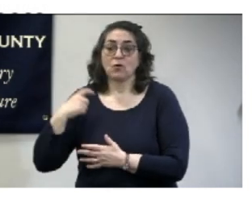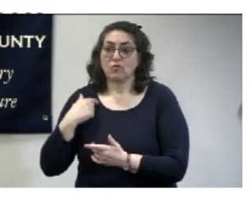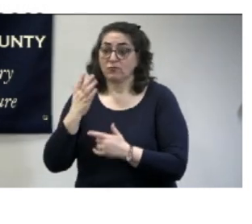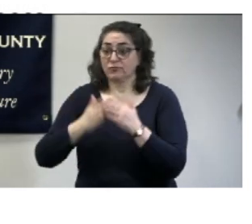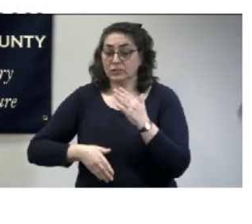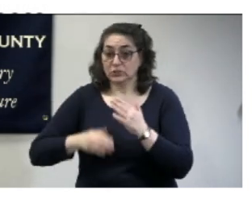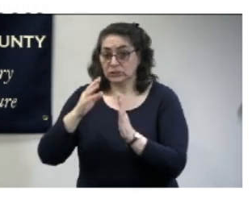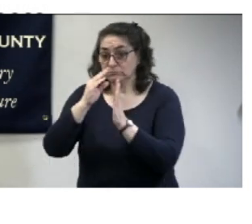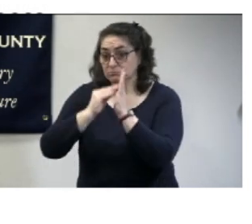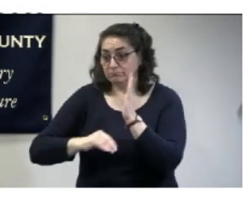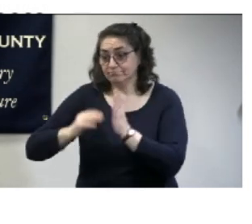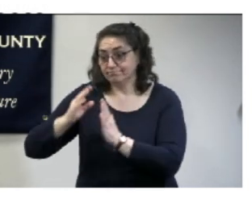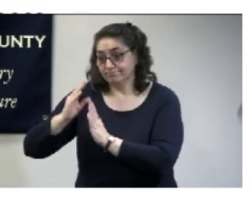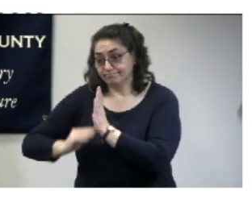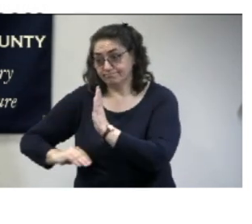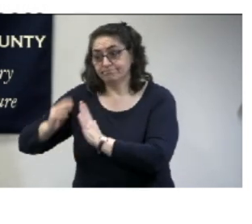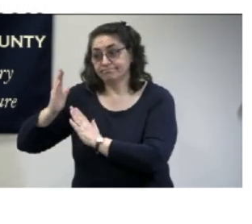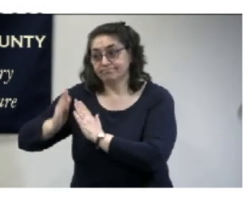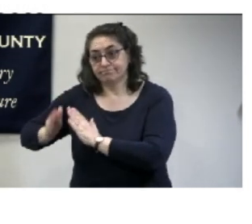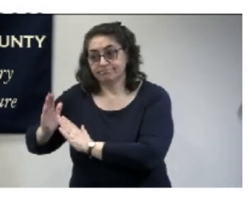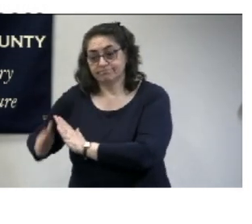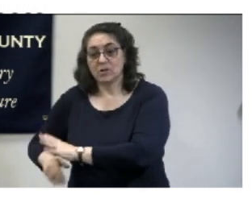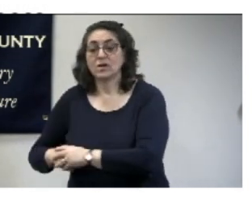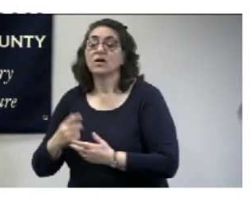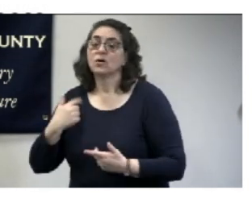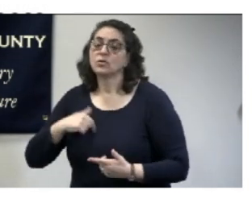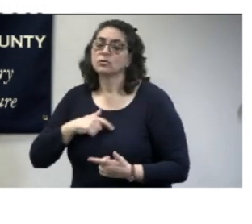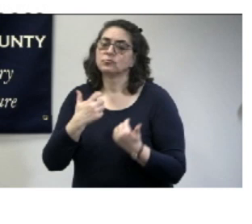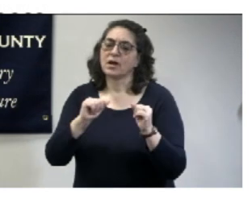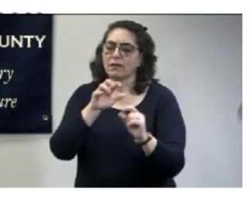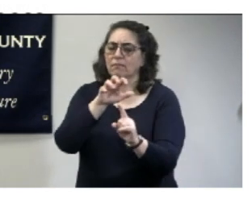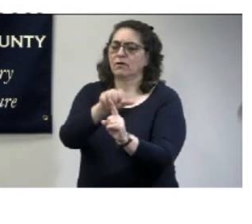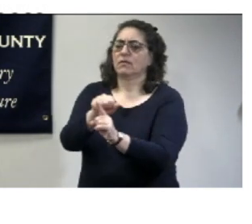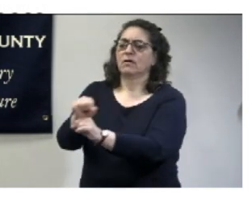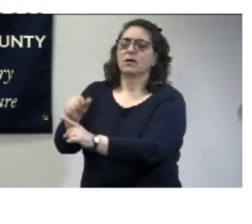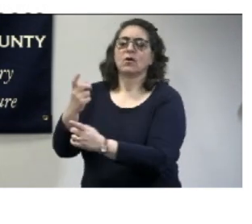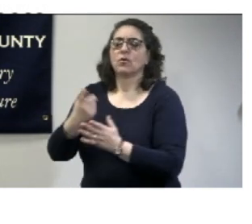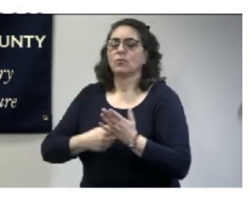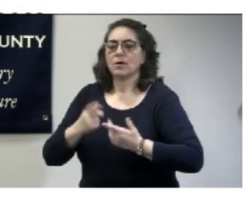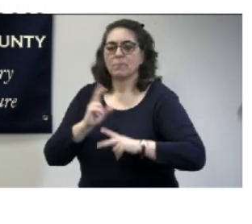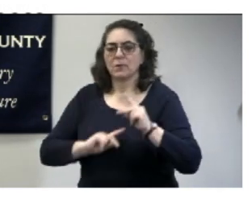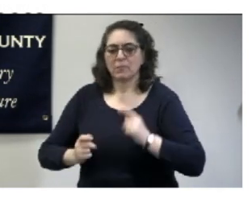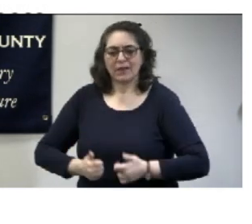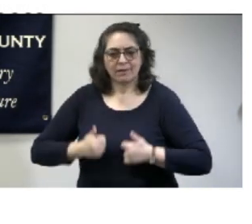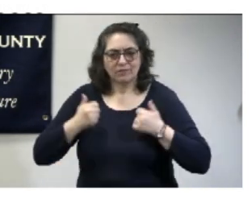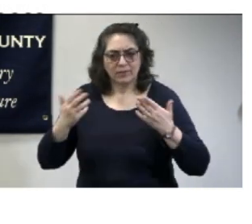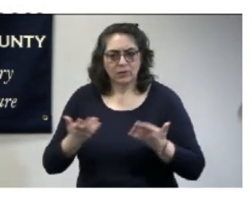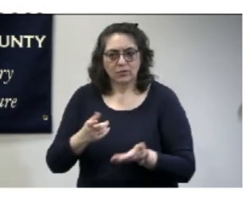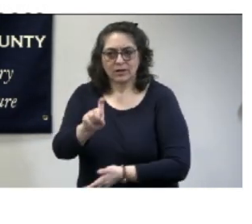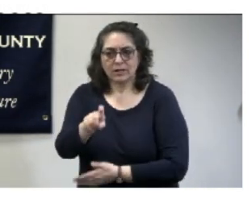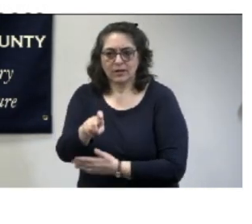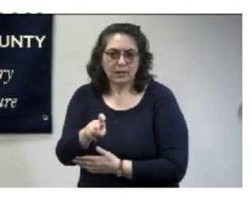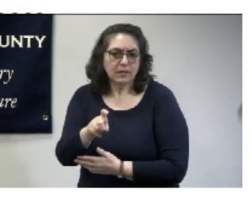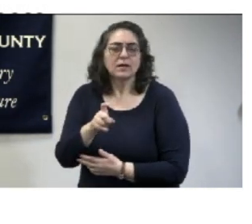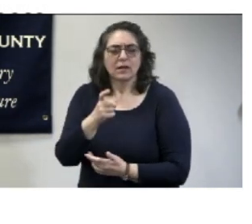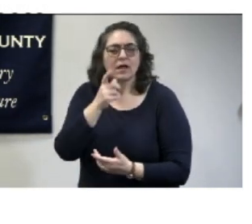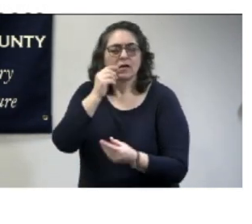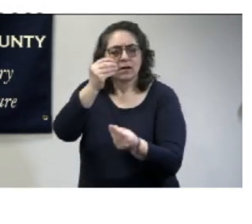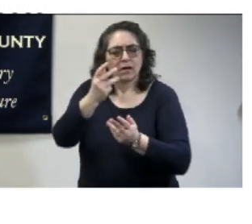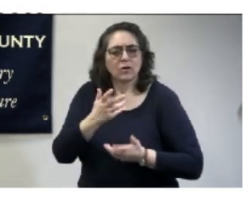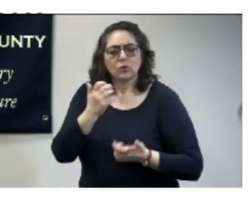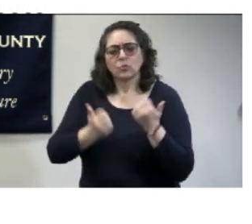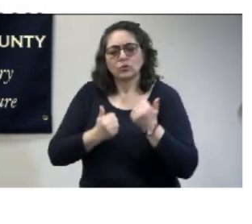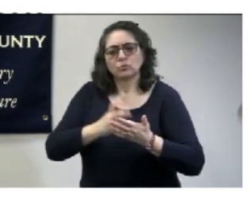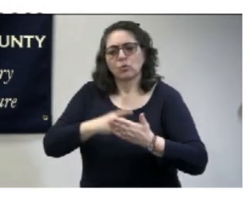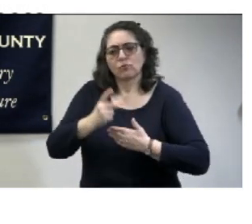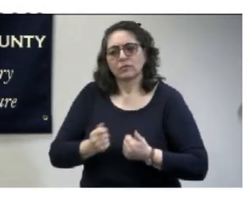capture what residents in Passaic County need, because that's going to help us to figure out what programs to provide. The other